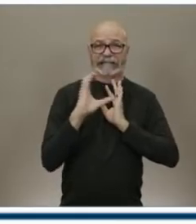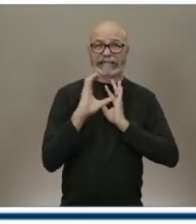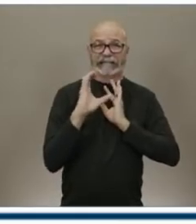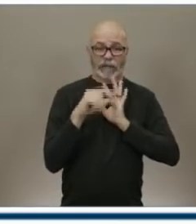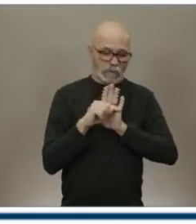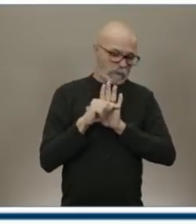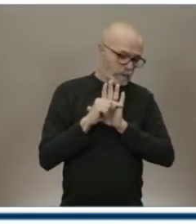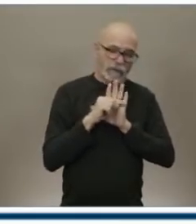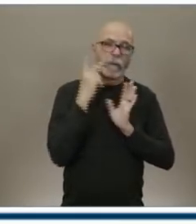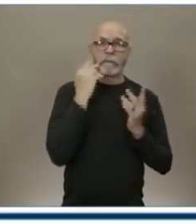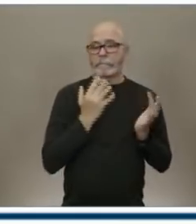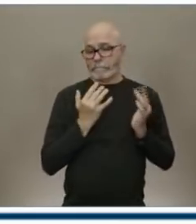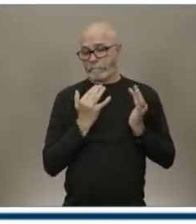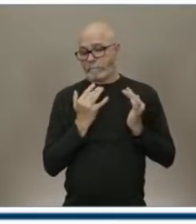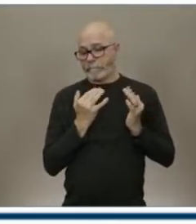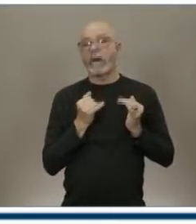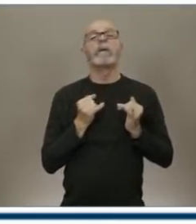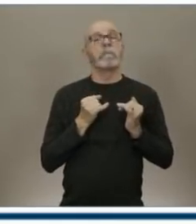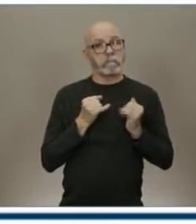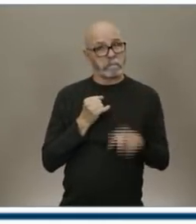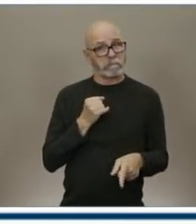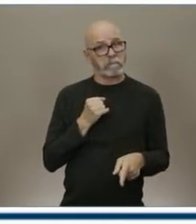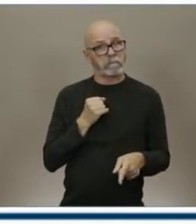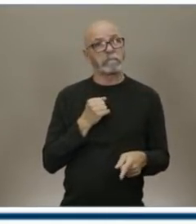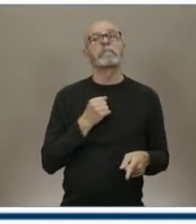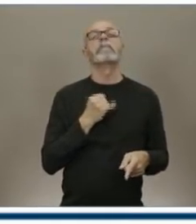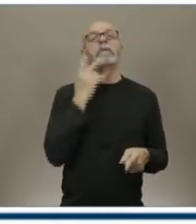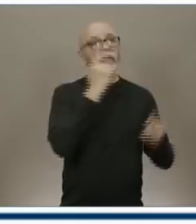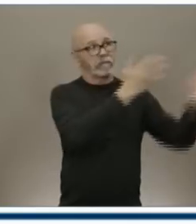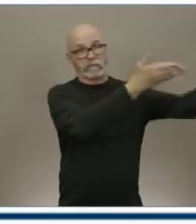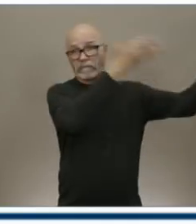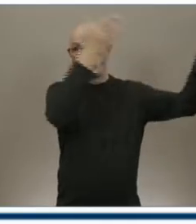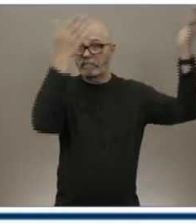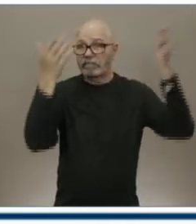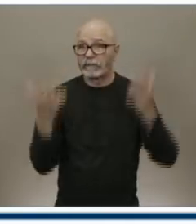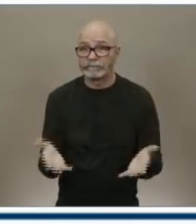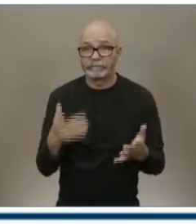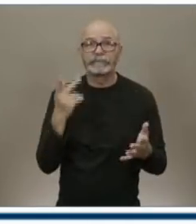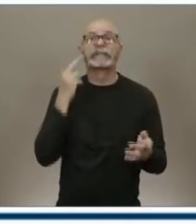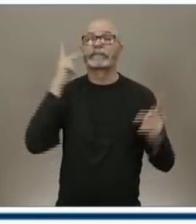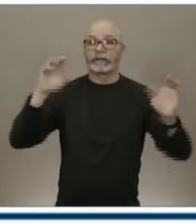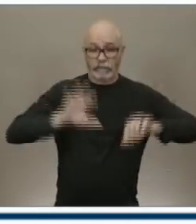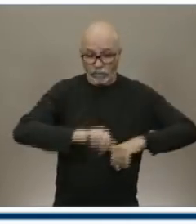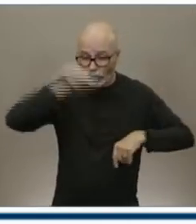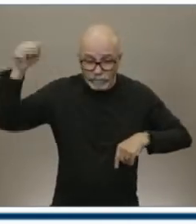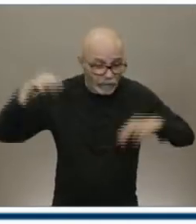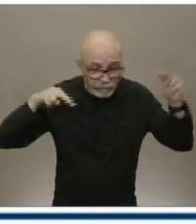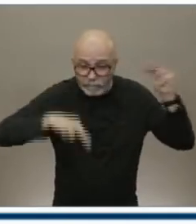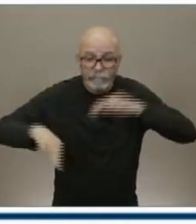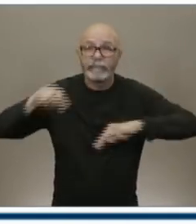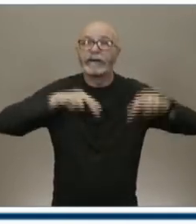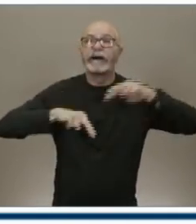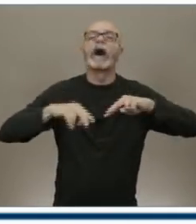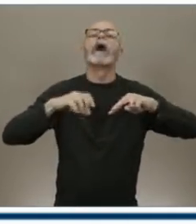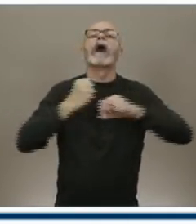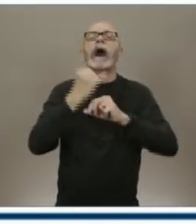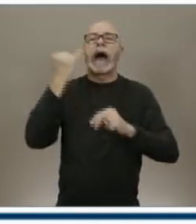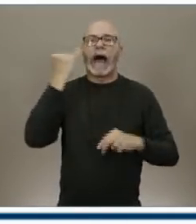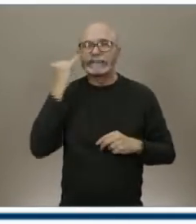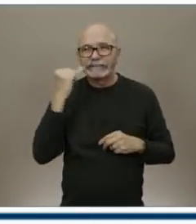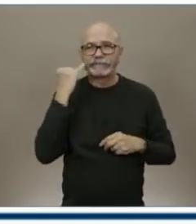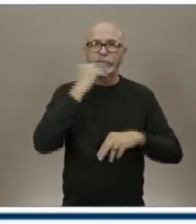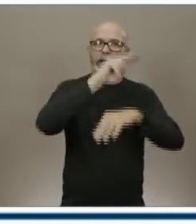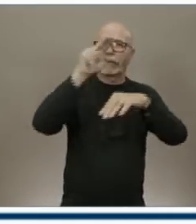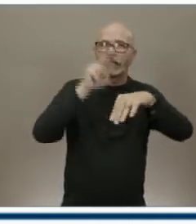to test a run, and that was done as part of a national exercise. We also did a tabletop exercise with the National Operations